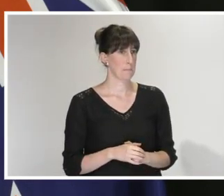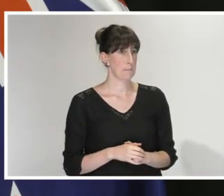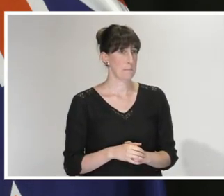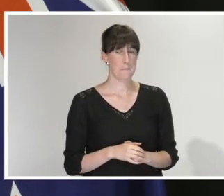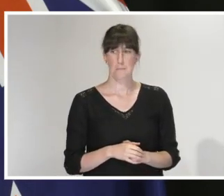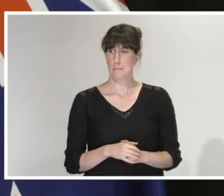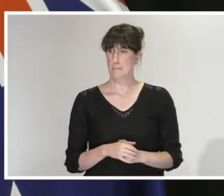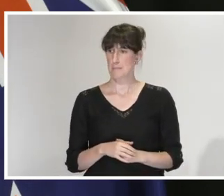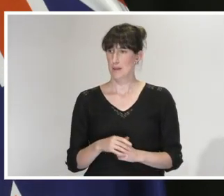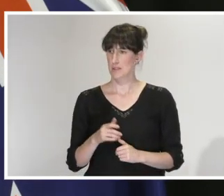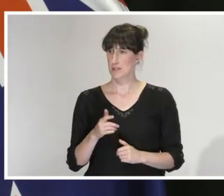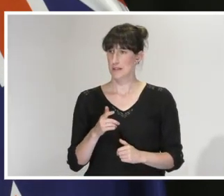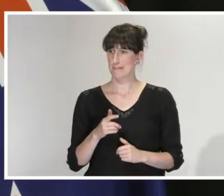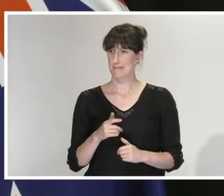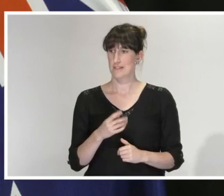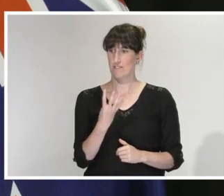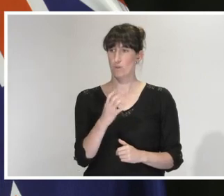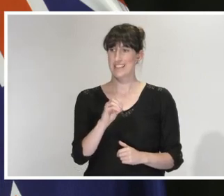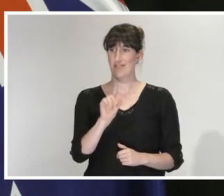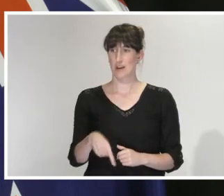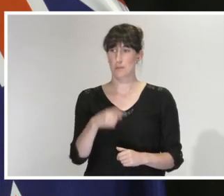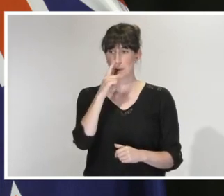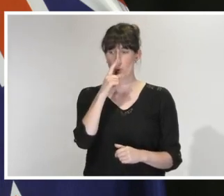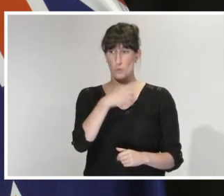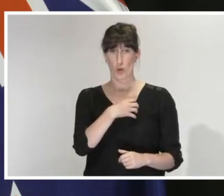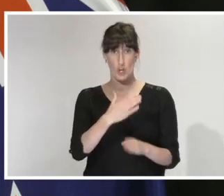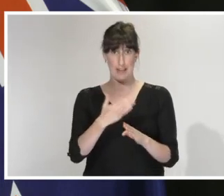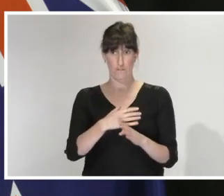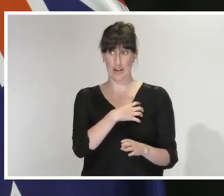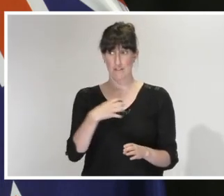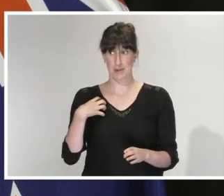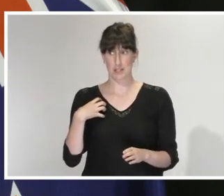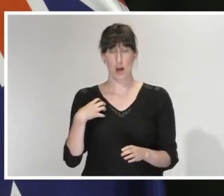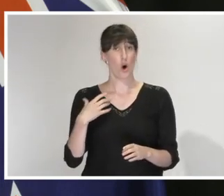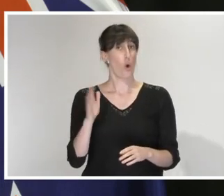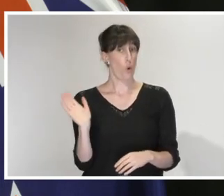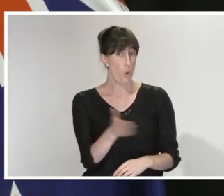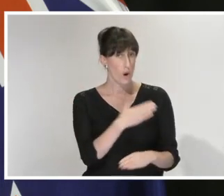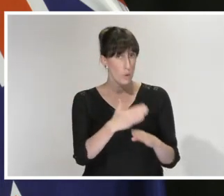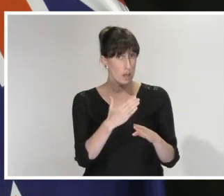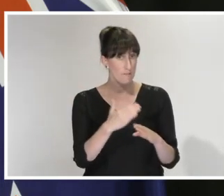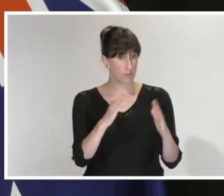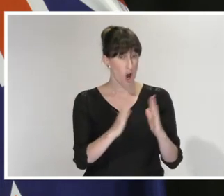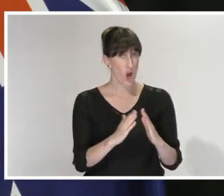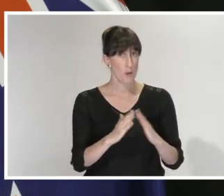workers, or not able to work at all? Look, I can't give you an exact number on that. That'll depend very much